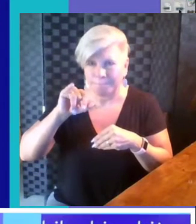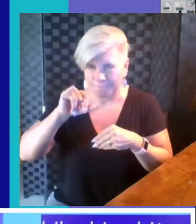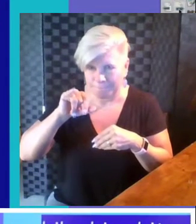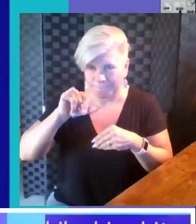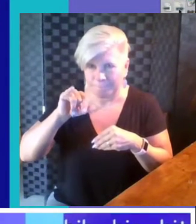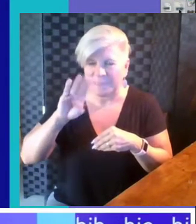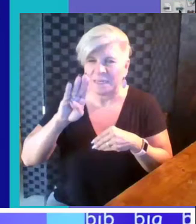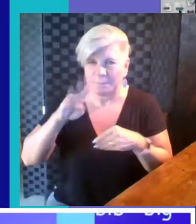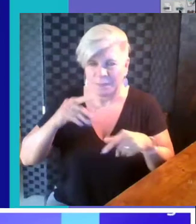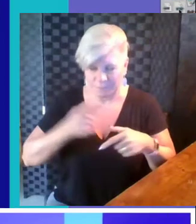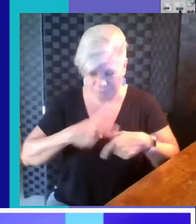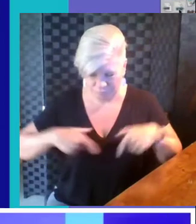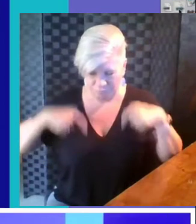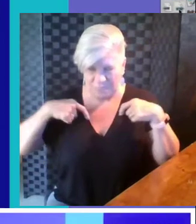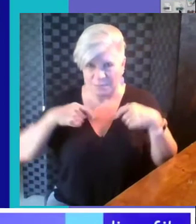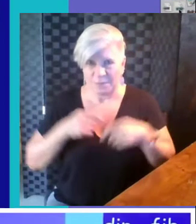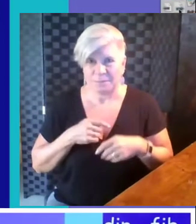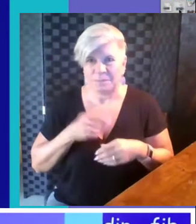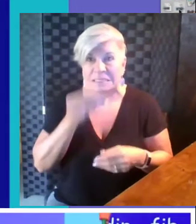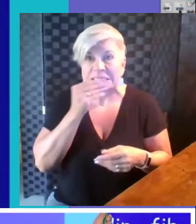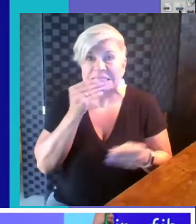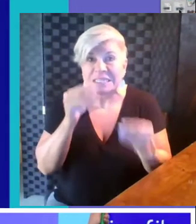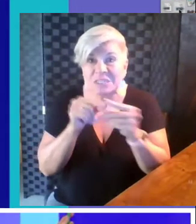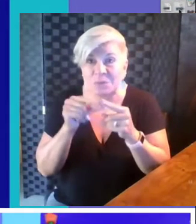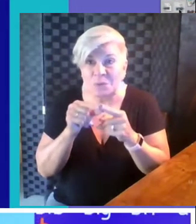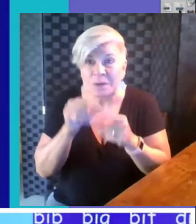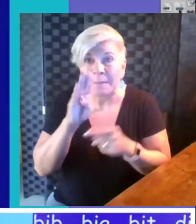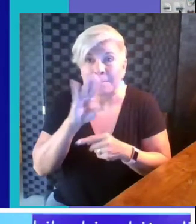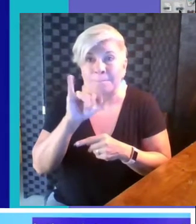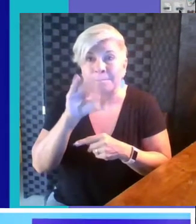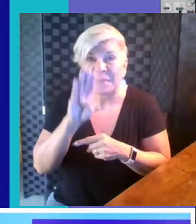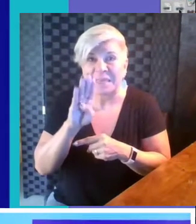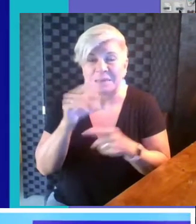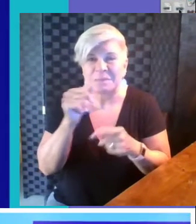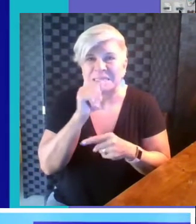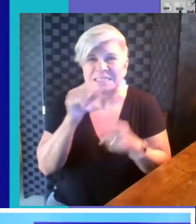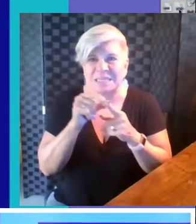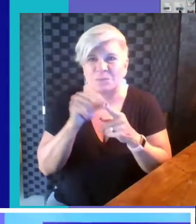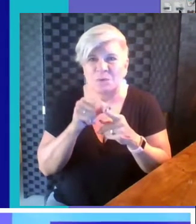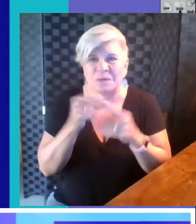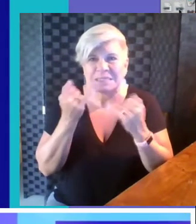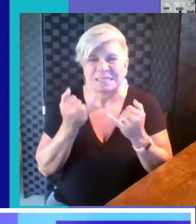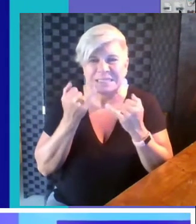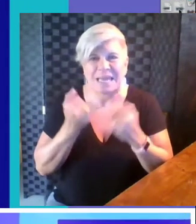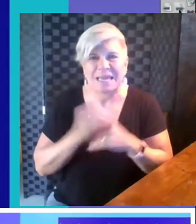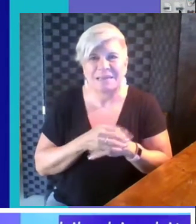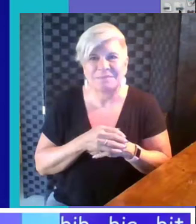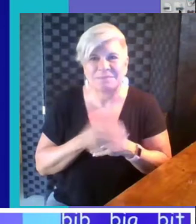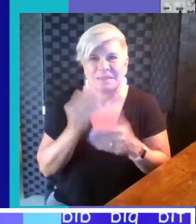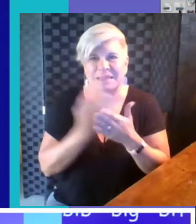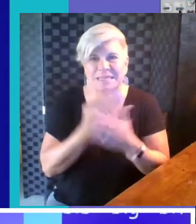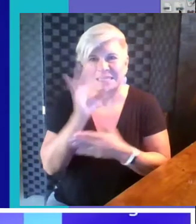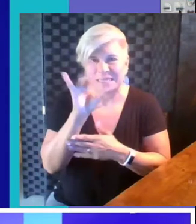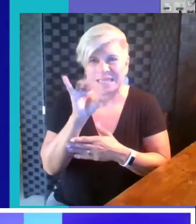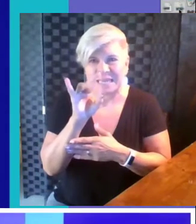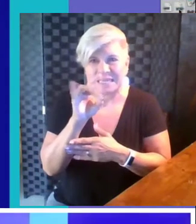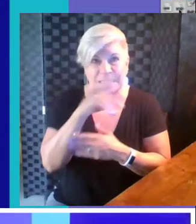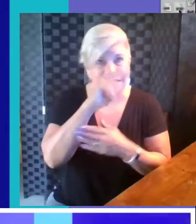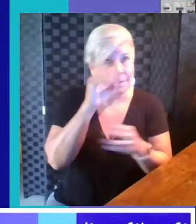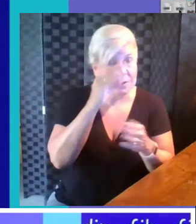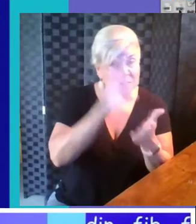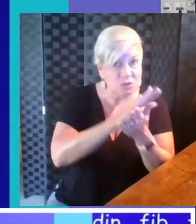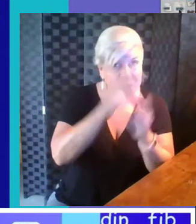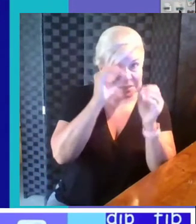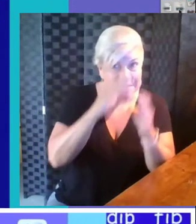Bib. That'll be our secret word today. Let's make bib our secret word for lesson 8. So if you have a summer school